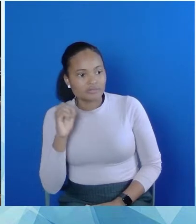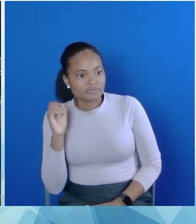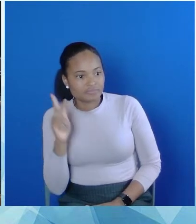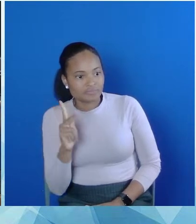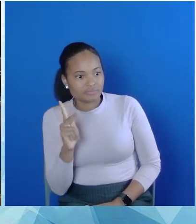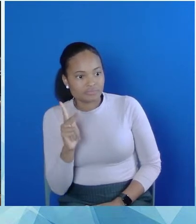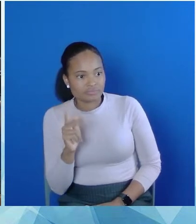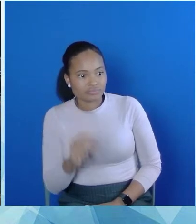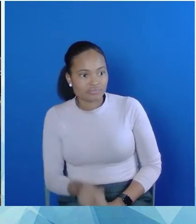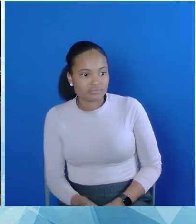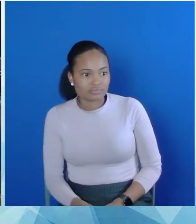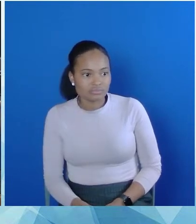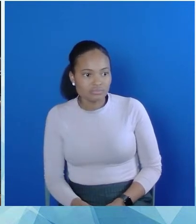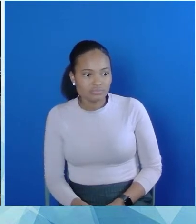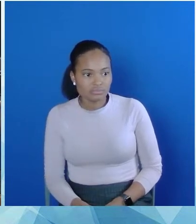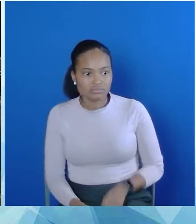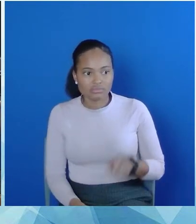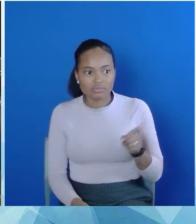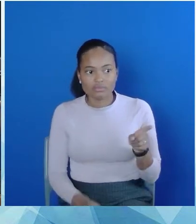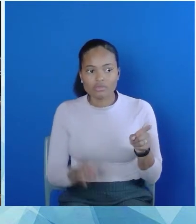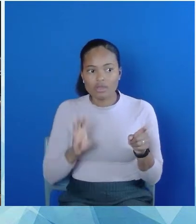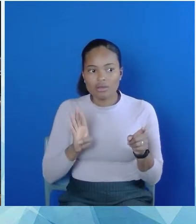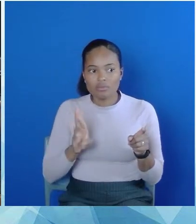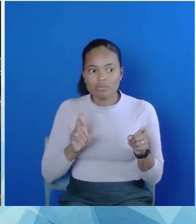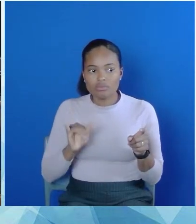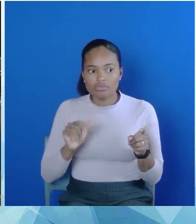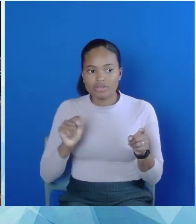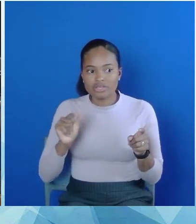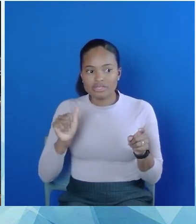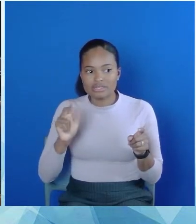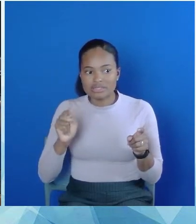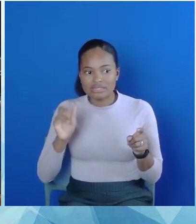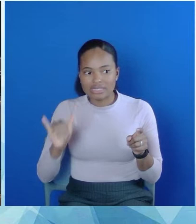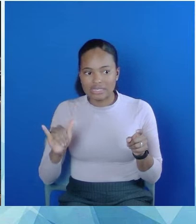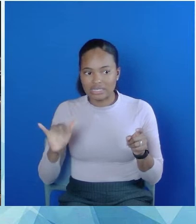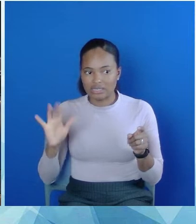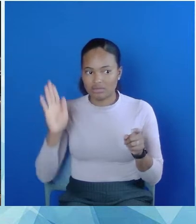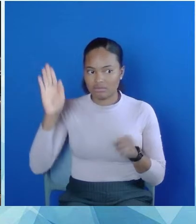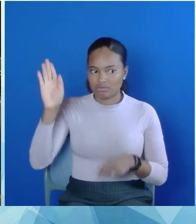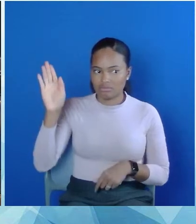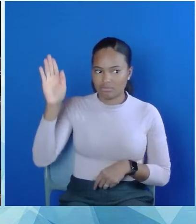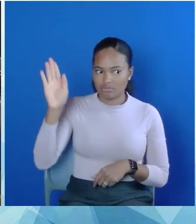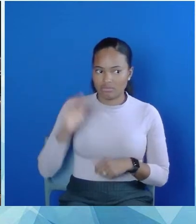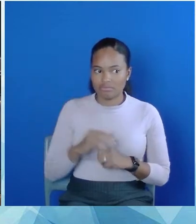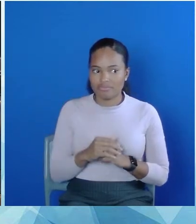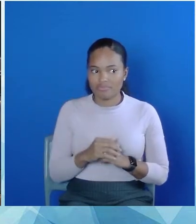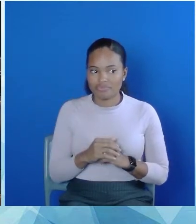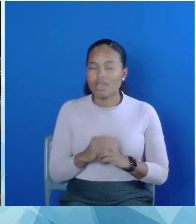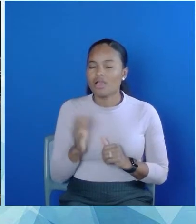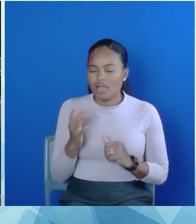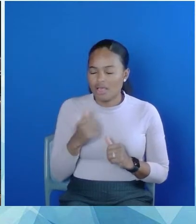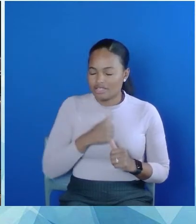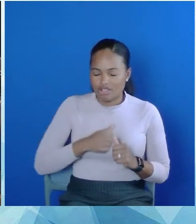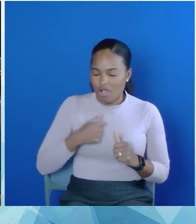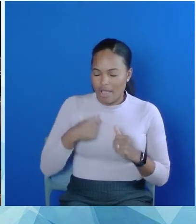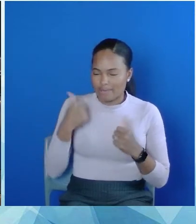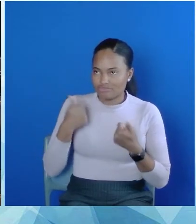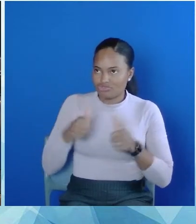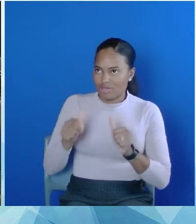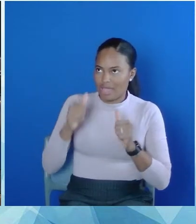Linda, before you, Brittany had her hand up as well. Oh, yeah. Sorry, let me process for 1